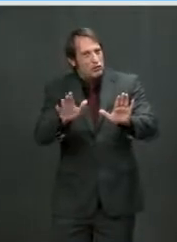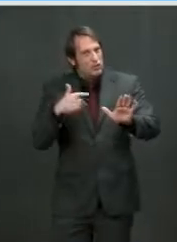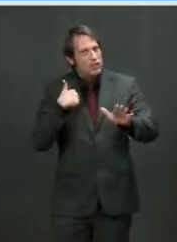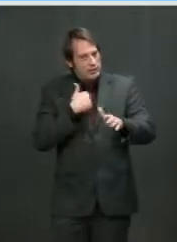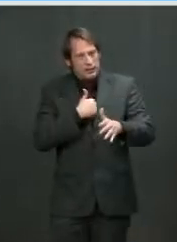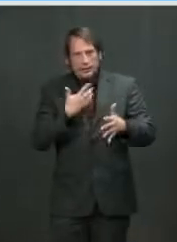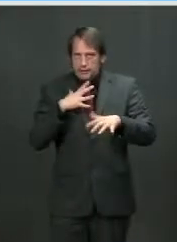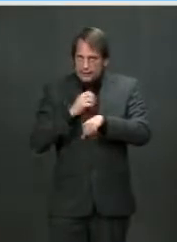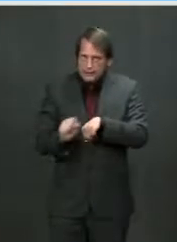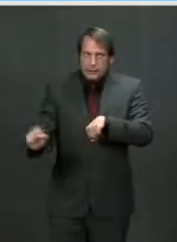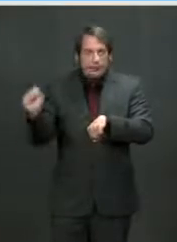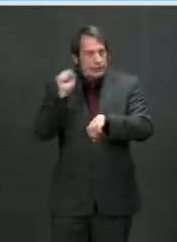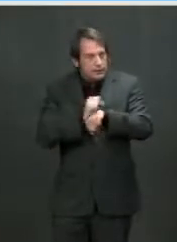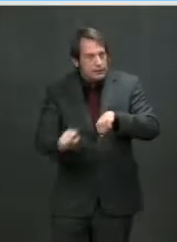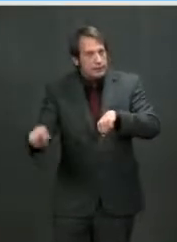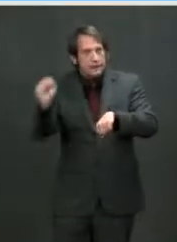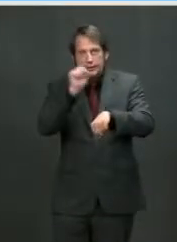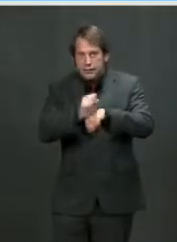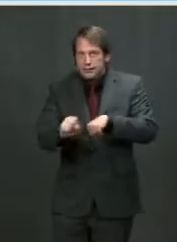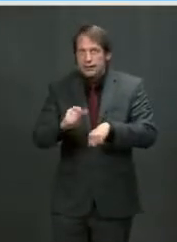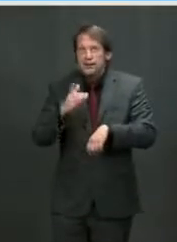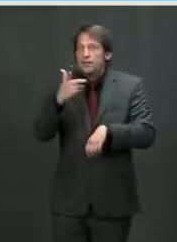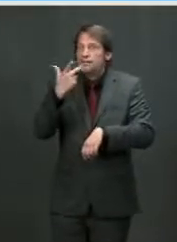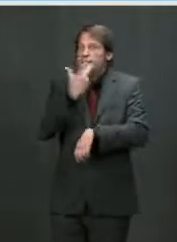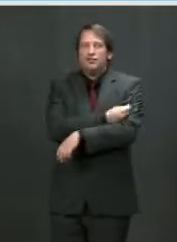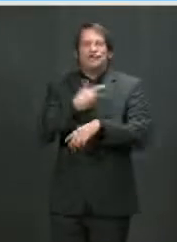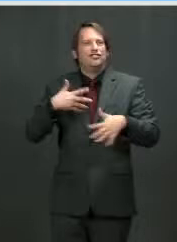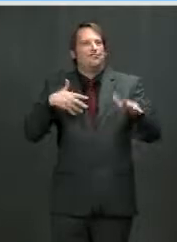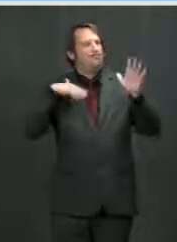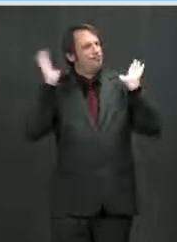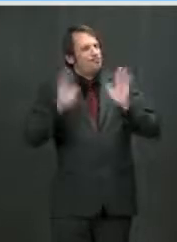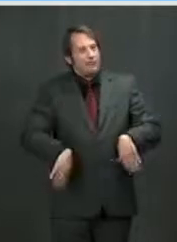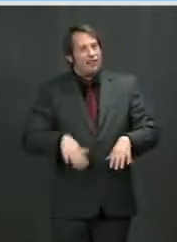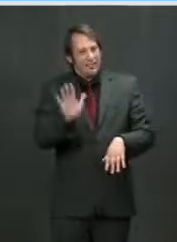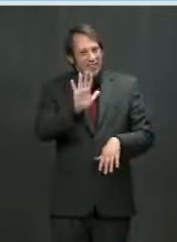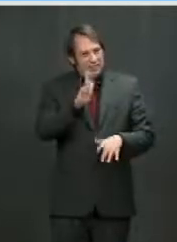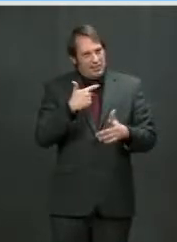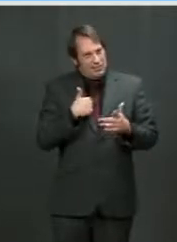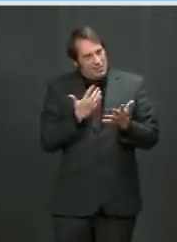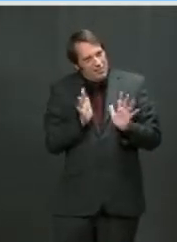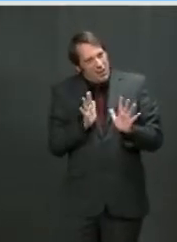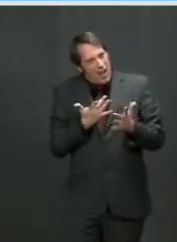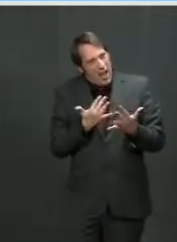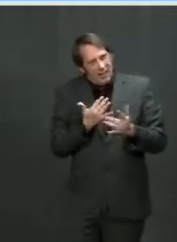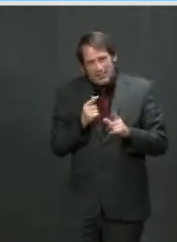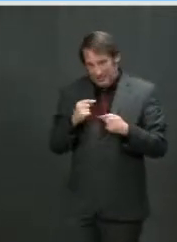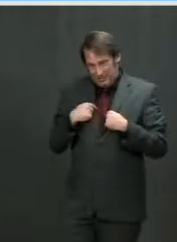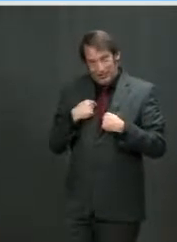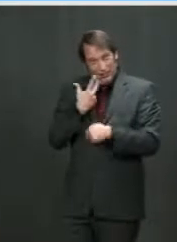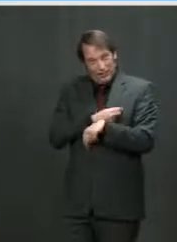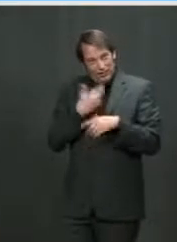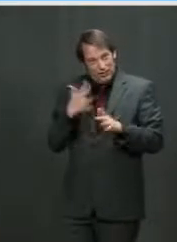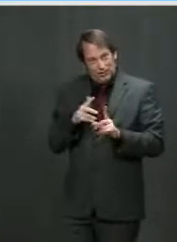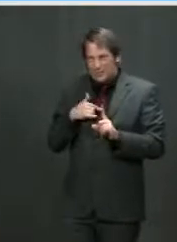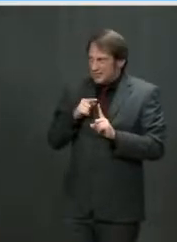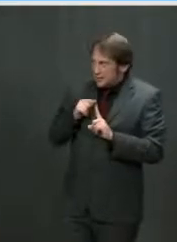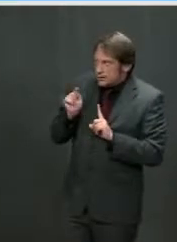ourselves along as we get over the line, but we bring the whole country with us. And so we've got to continue to do this